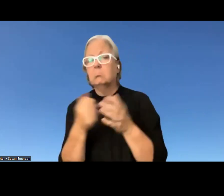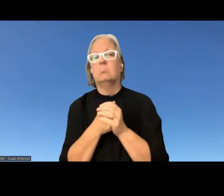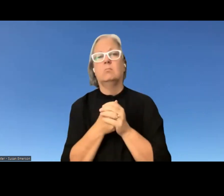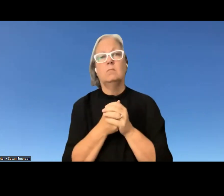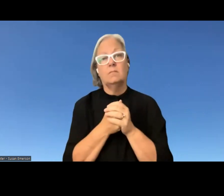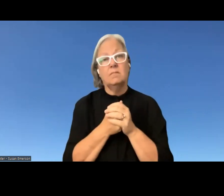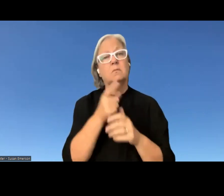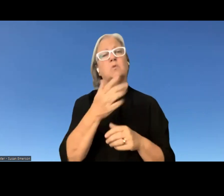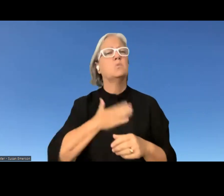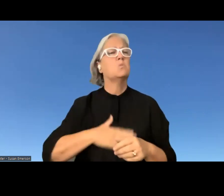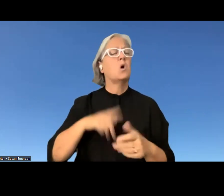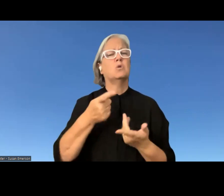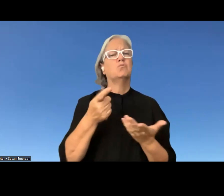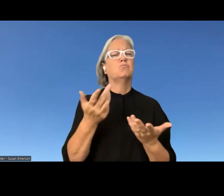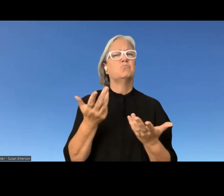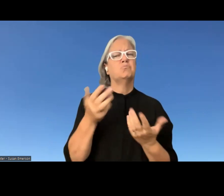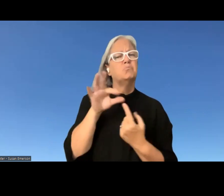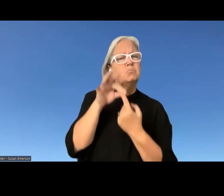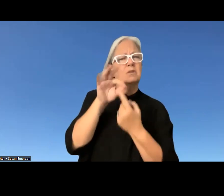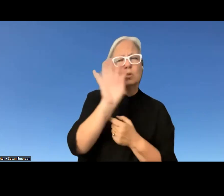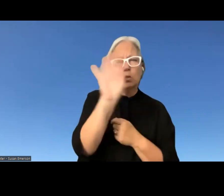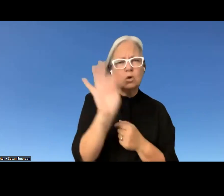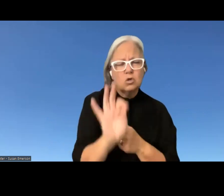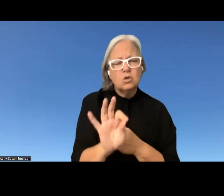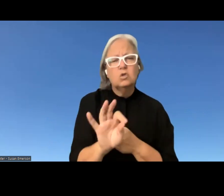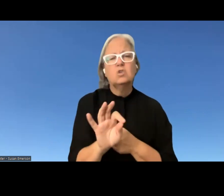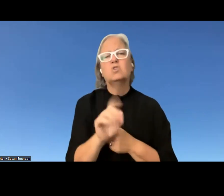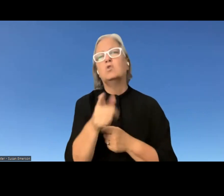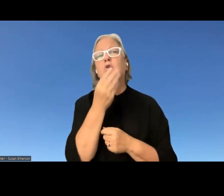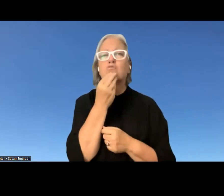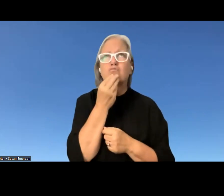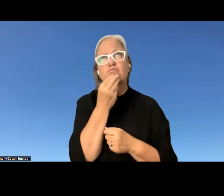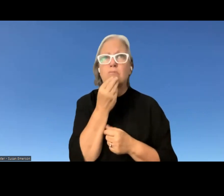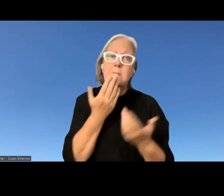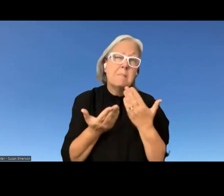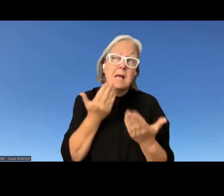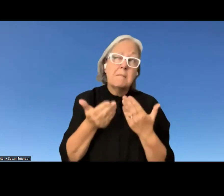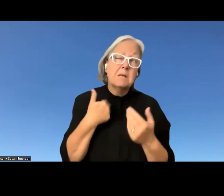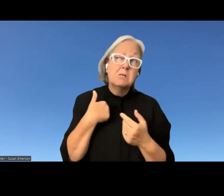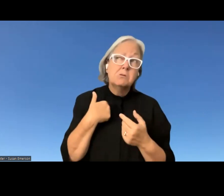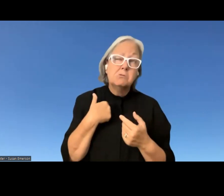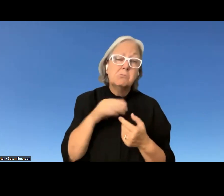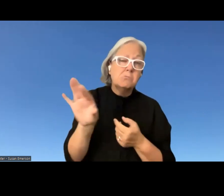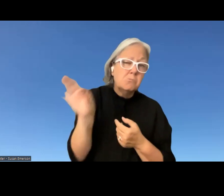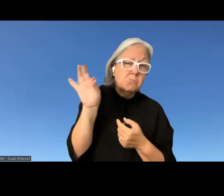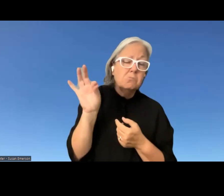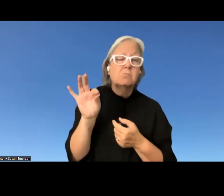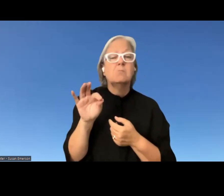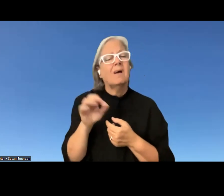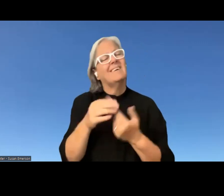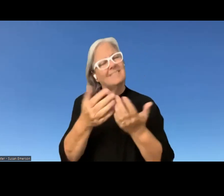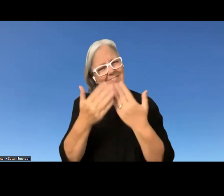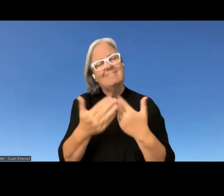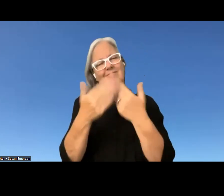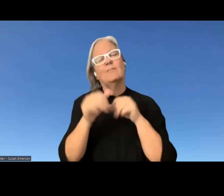ask some specific questions about a potential nomination, about your program. If you're not sure, please do not hesitate to contact